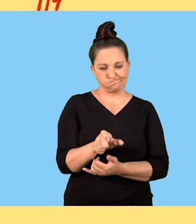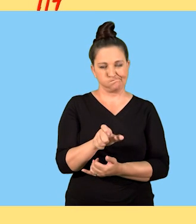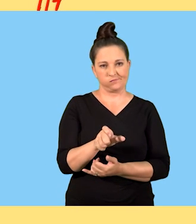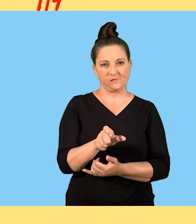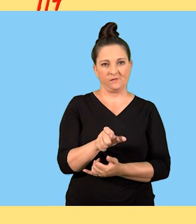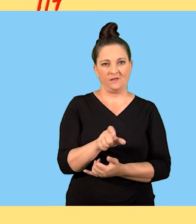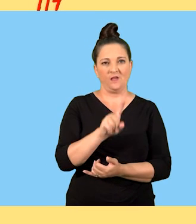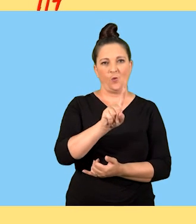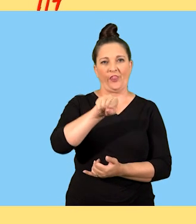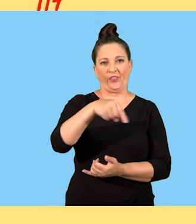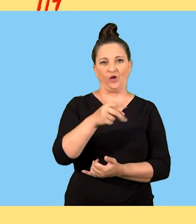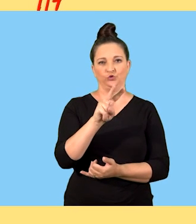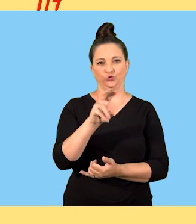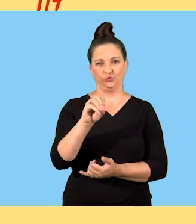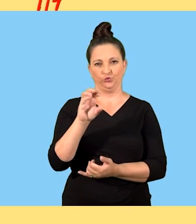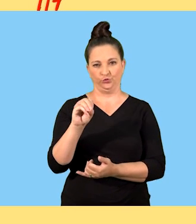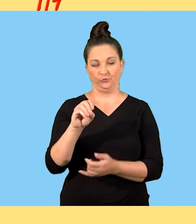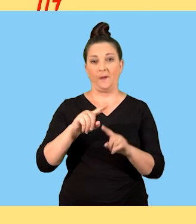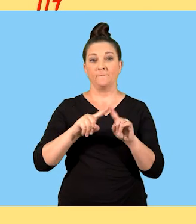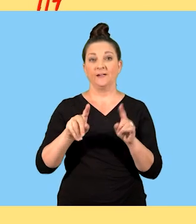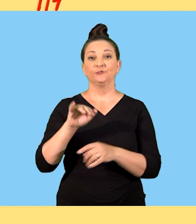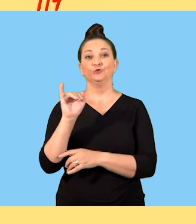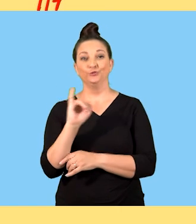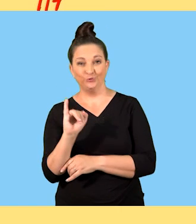general journal. And then insurance,